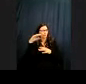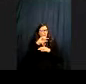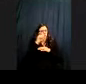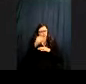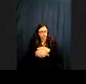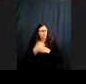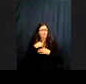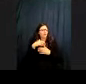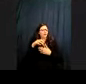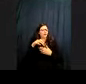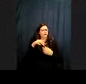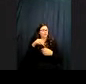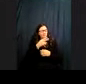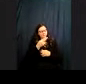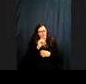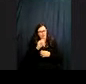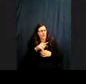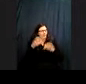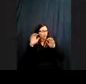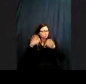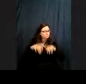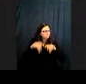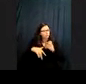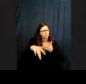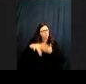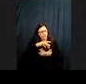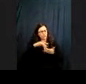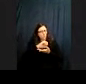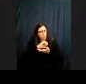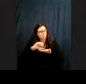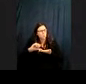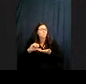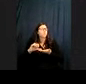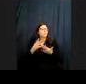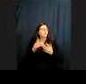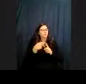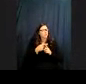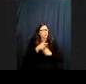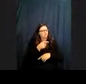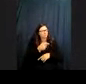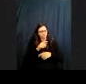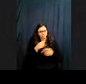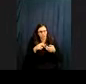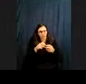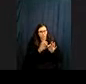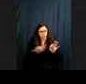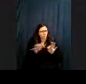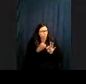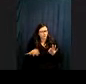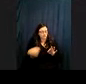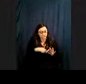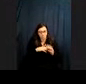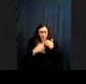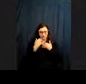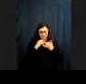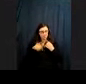and tornadoes? And what about the equations? Will we falter when they fail to be